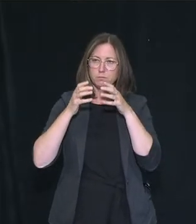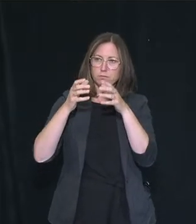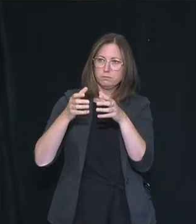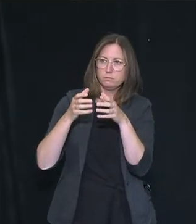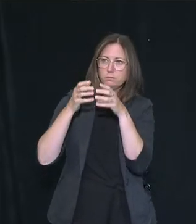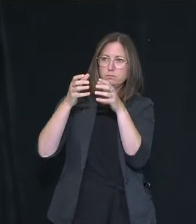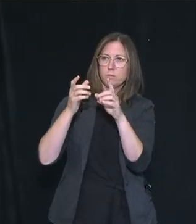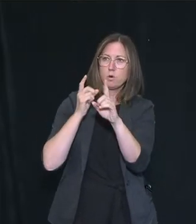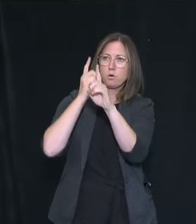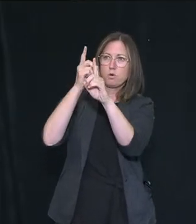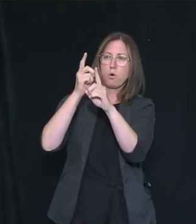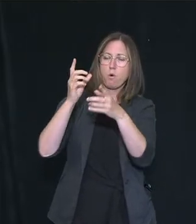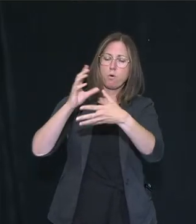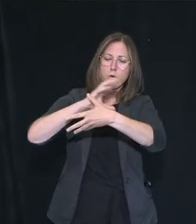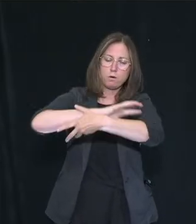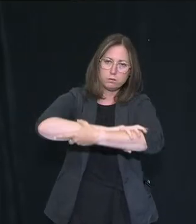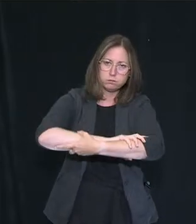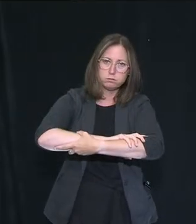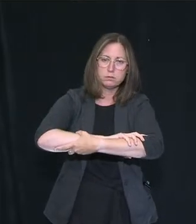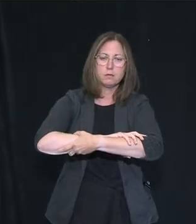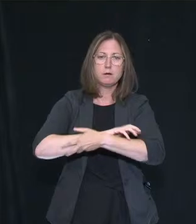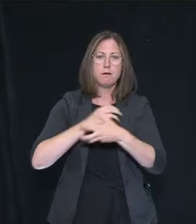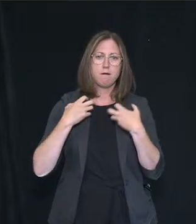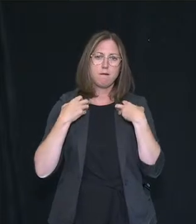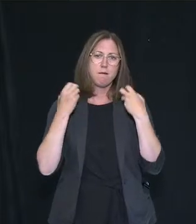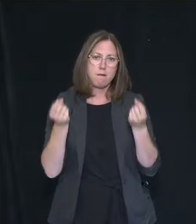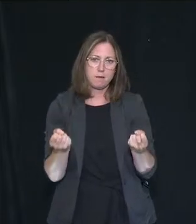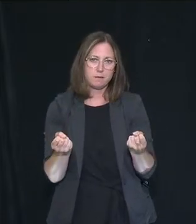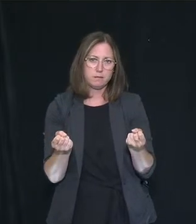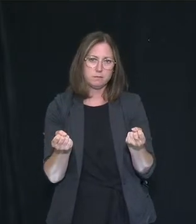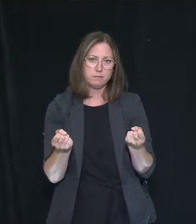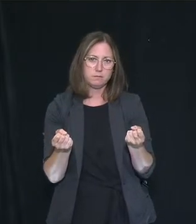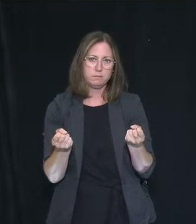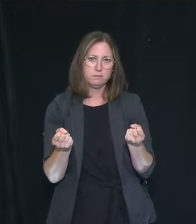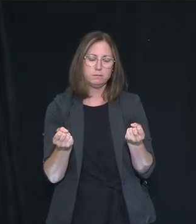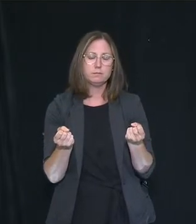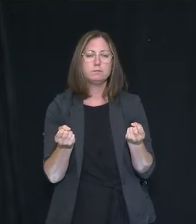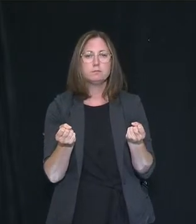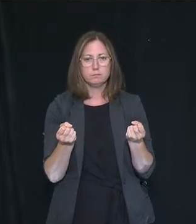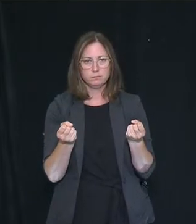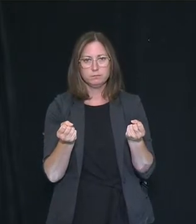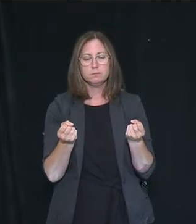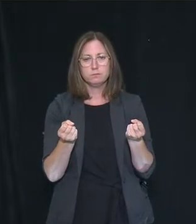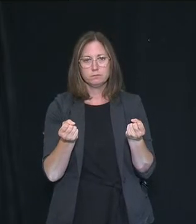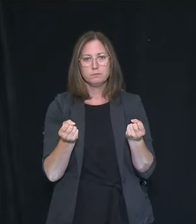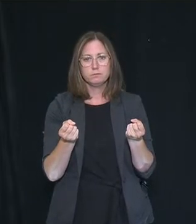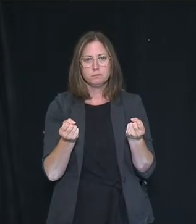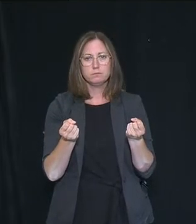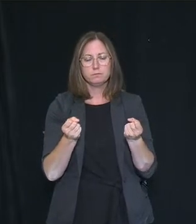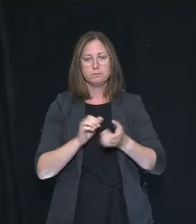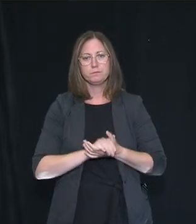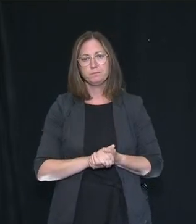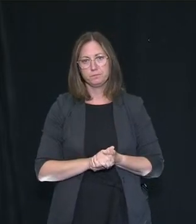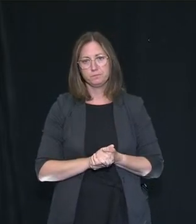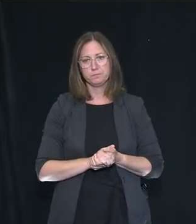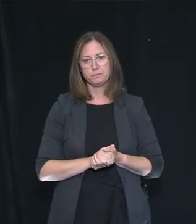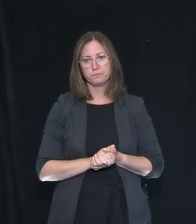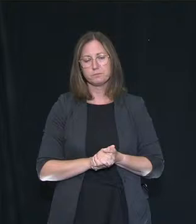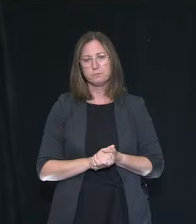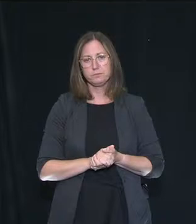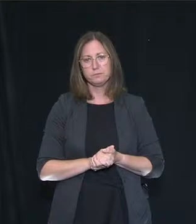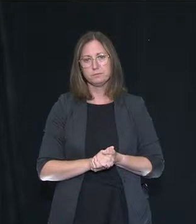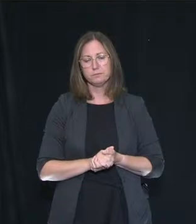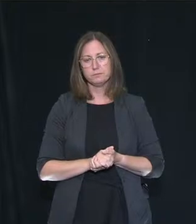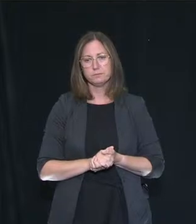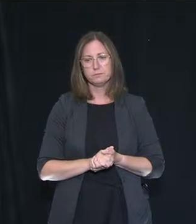towards reconciliation. But also in many other directions.